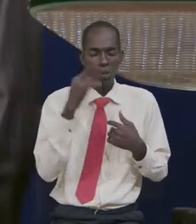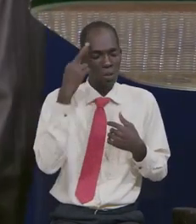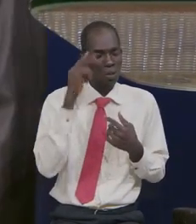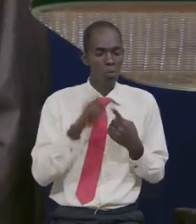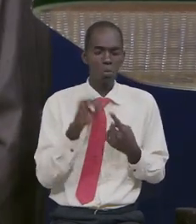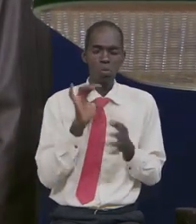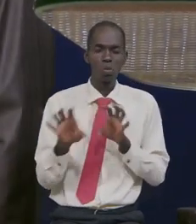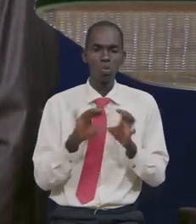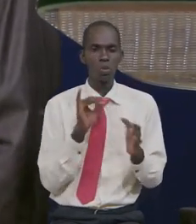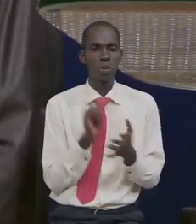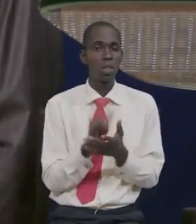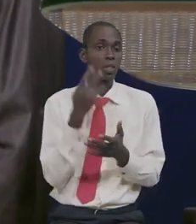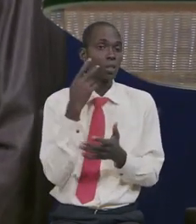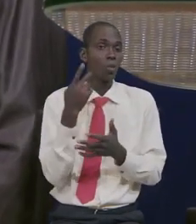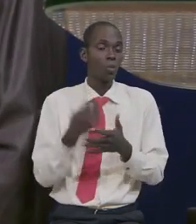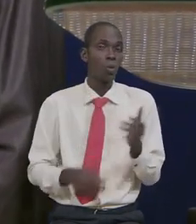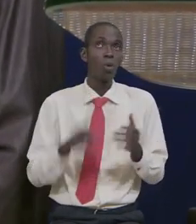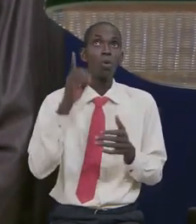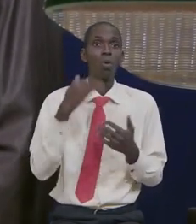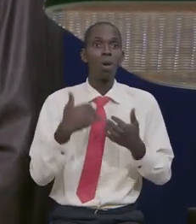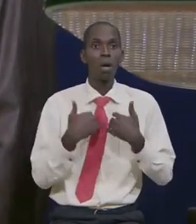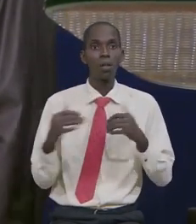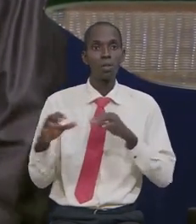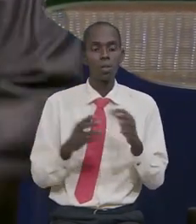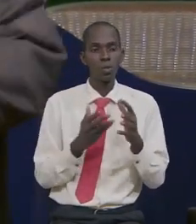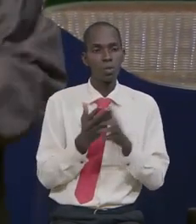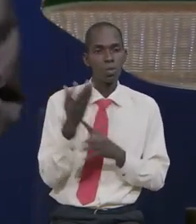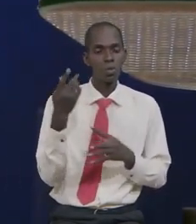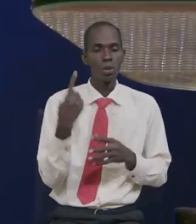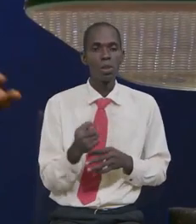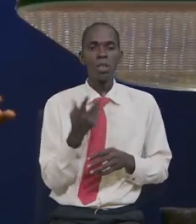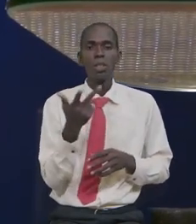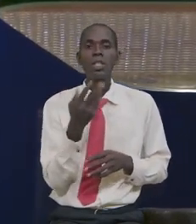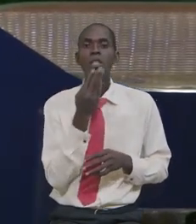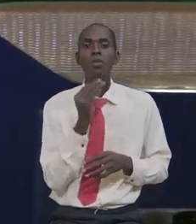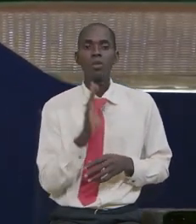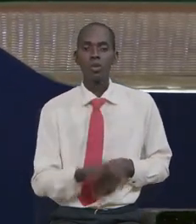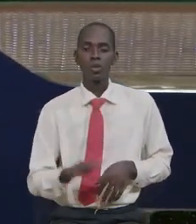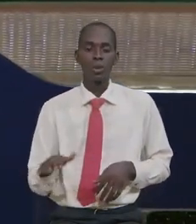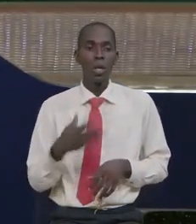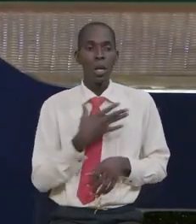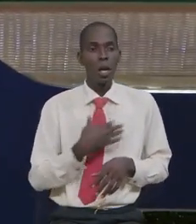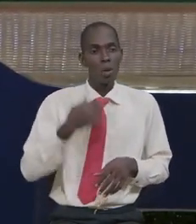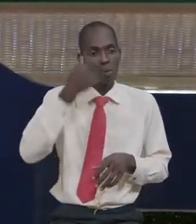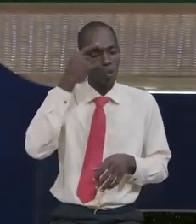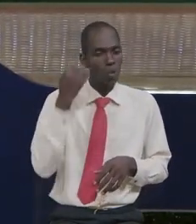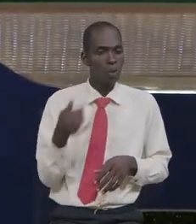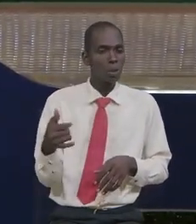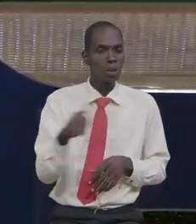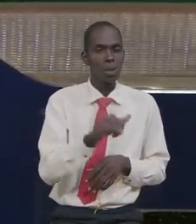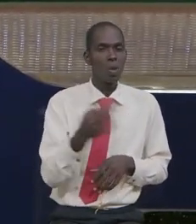what God had done through Daniel, Shadrach, Meshach, and Abednego. But because they were on the side